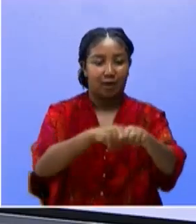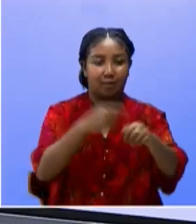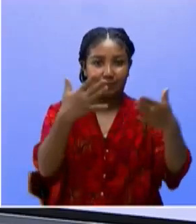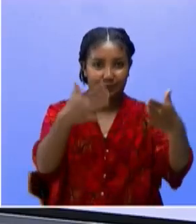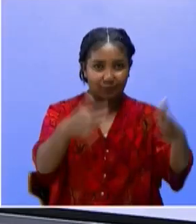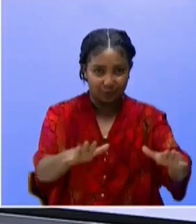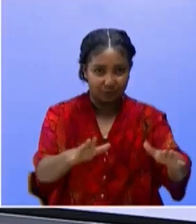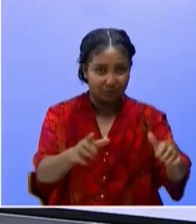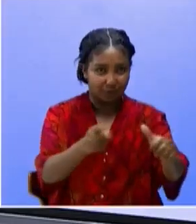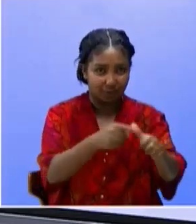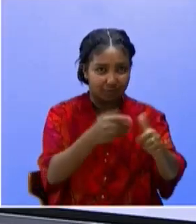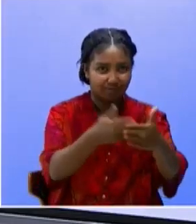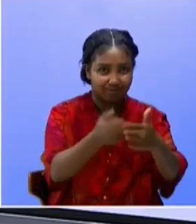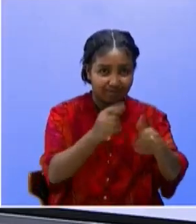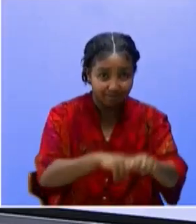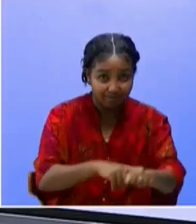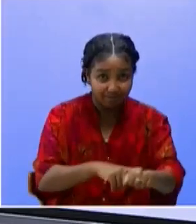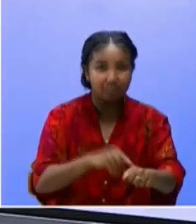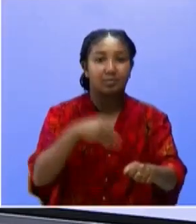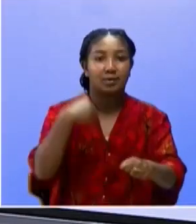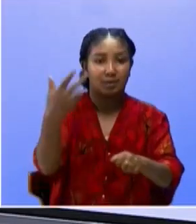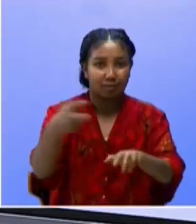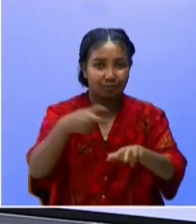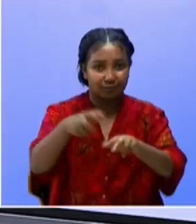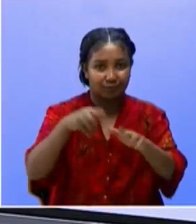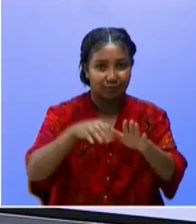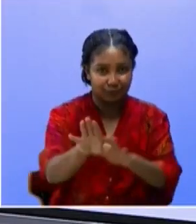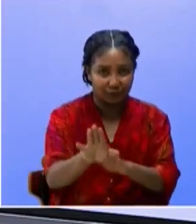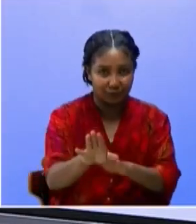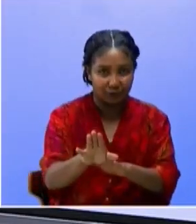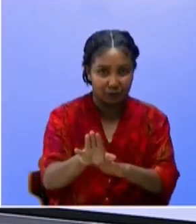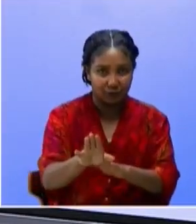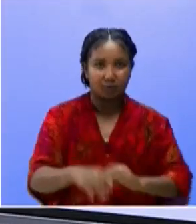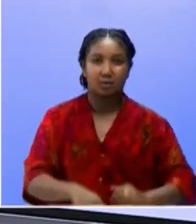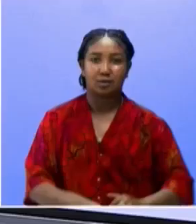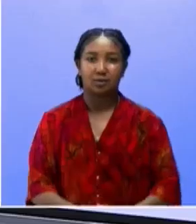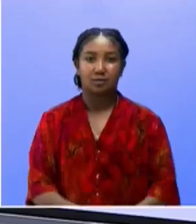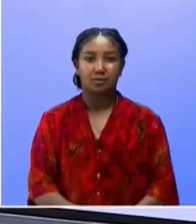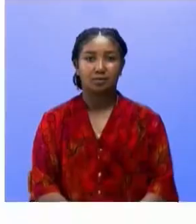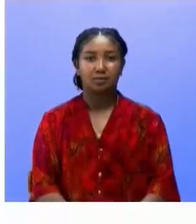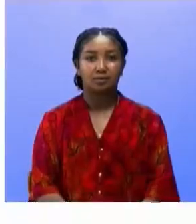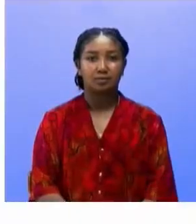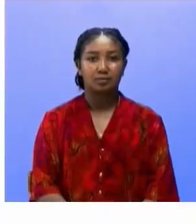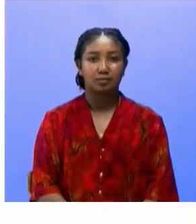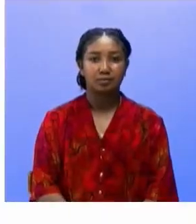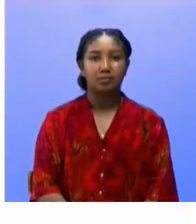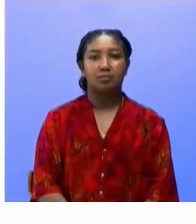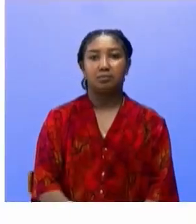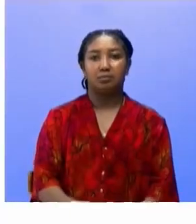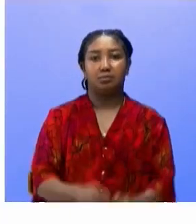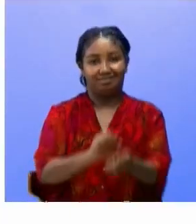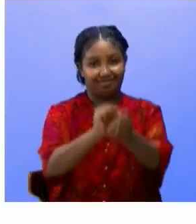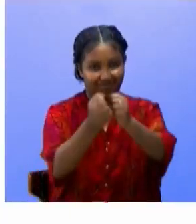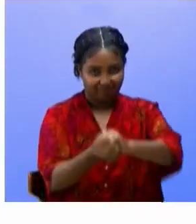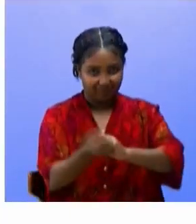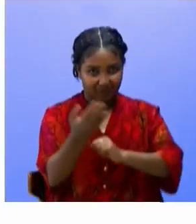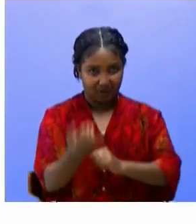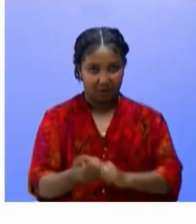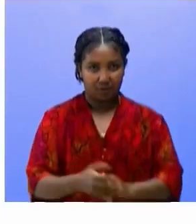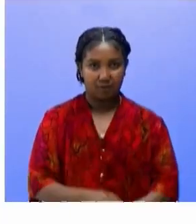time is the first action, right? This time let us use after, okay? After